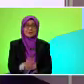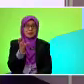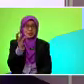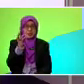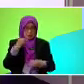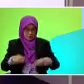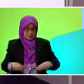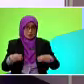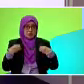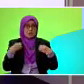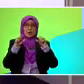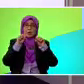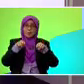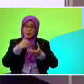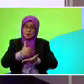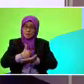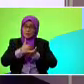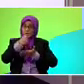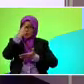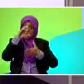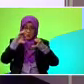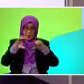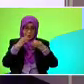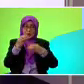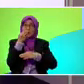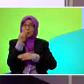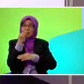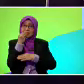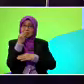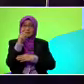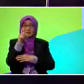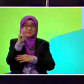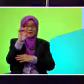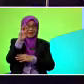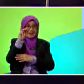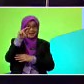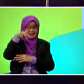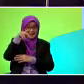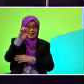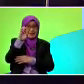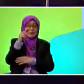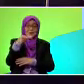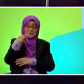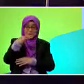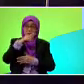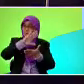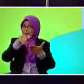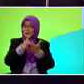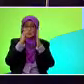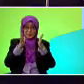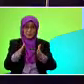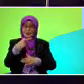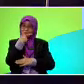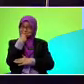can actually help to make food for us. Tempeh, my favorite too. Your favorite too? Yes. All right, so we'll get tempeh after this.